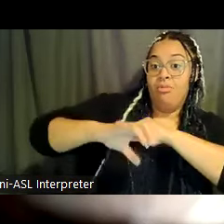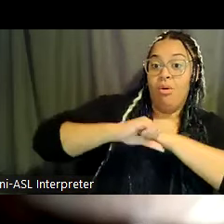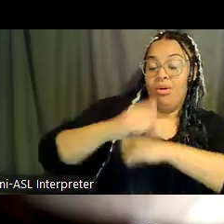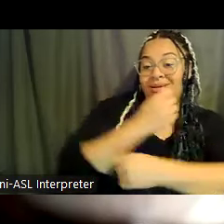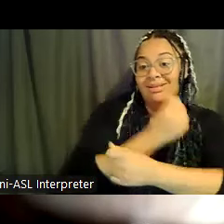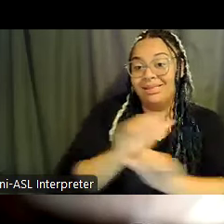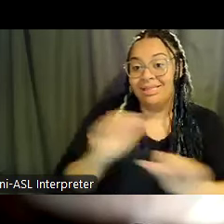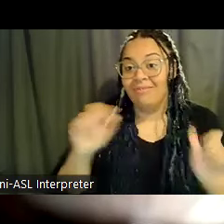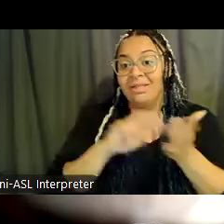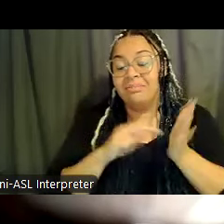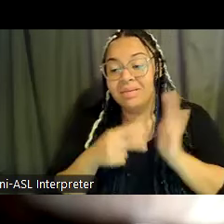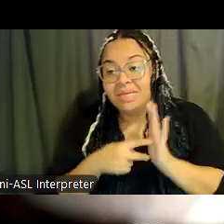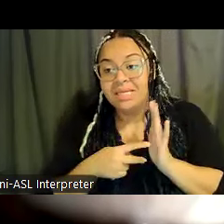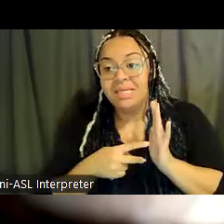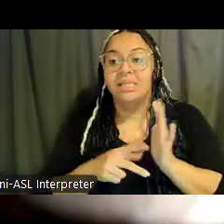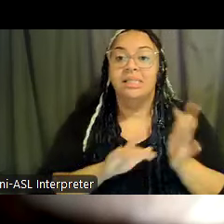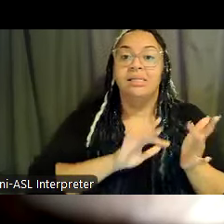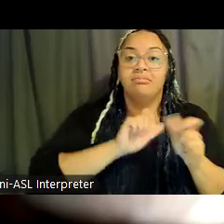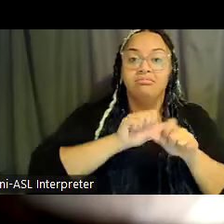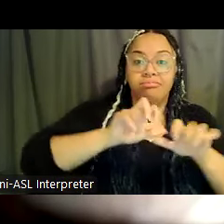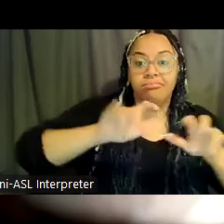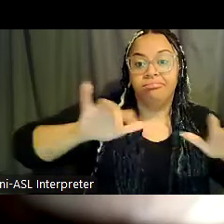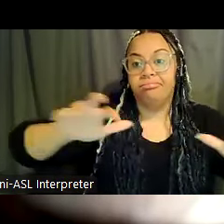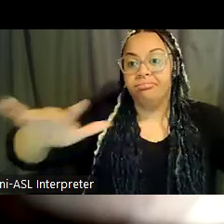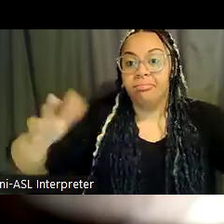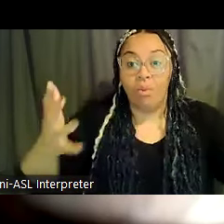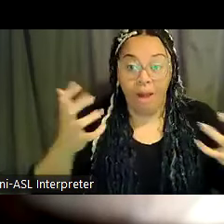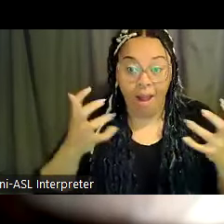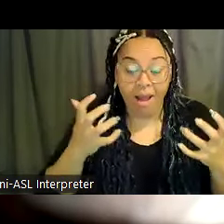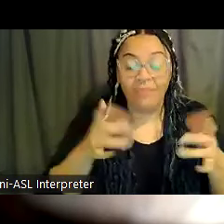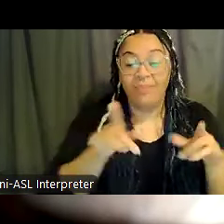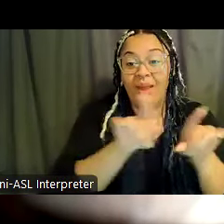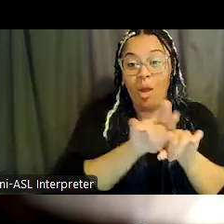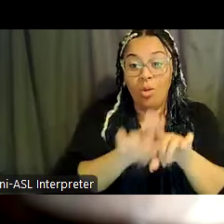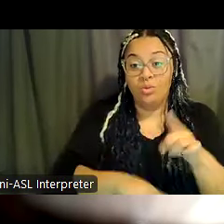reaching new audiences. We also met,